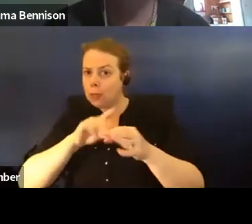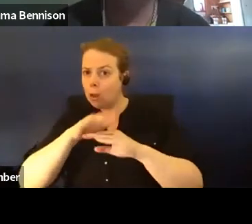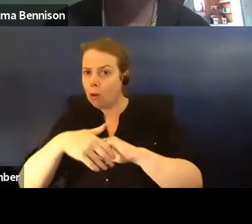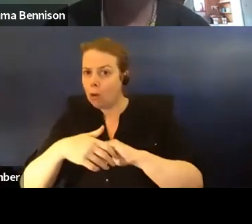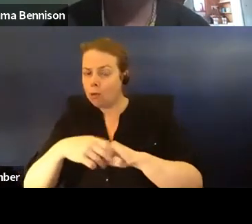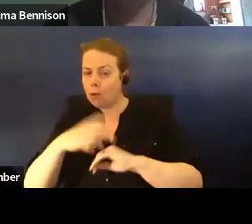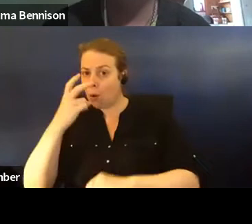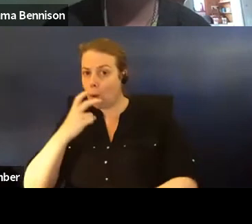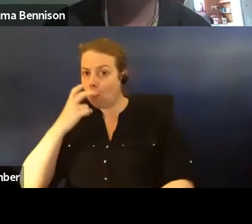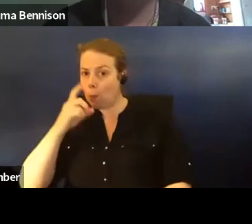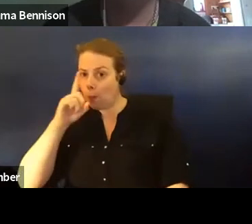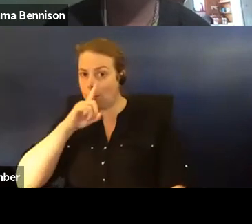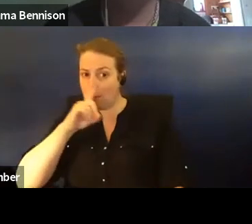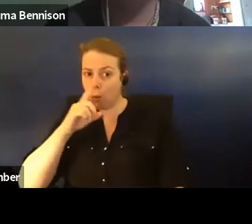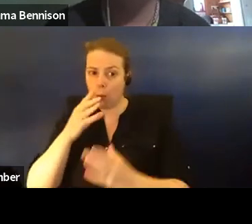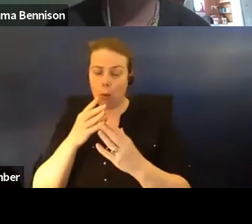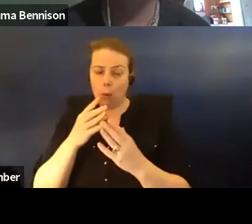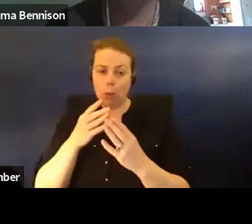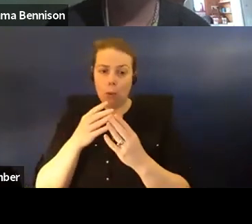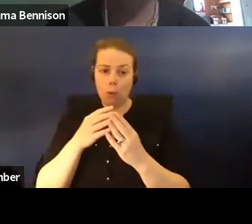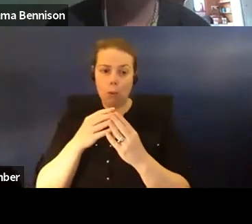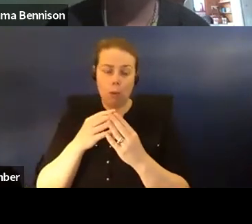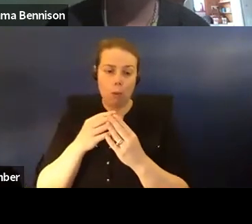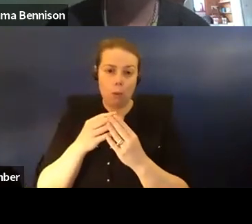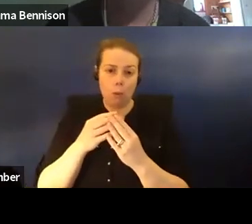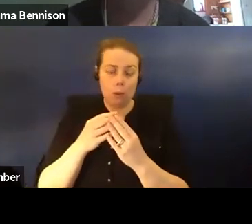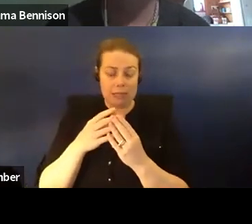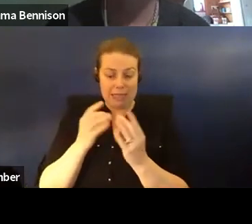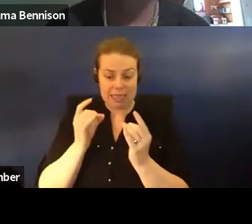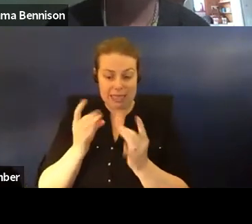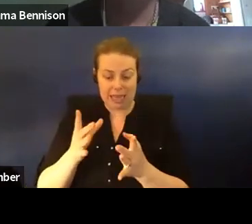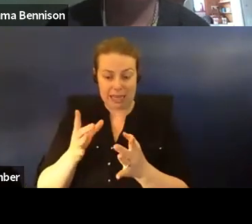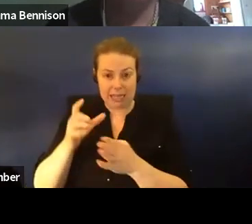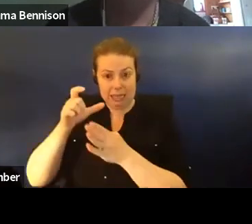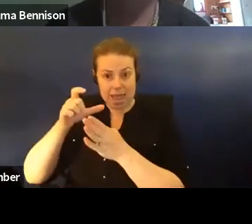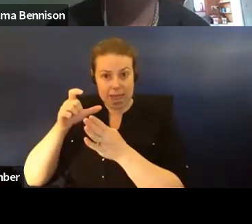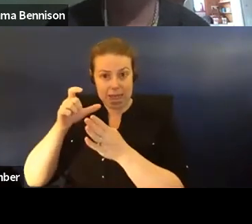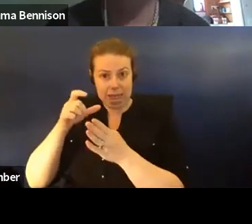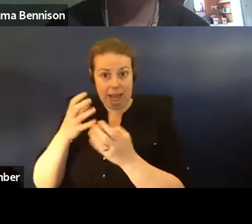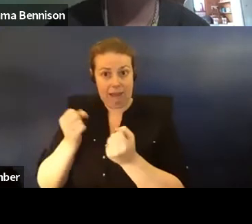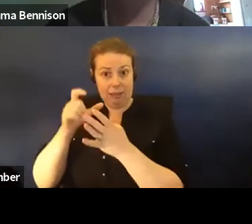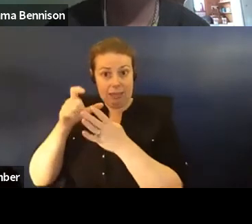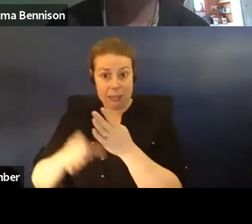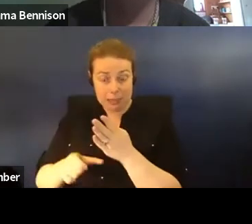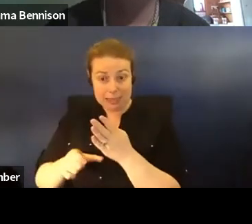people with onset of disability missing out on the NDIS.